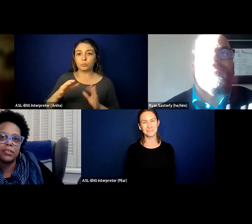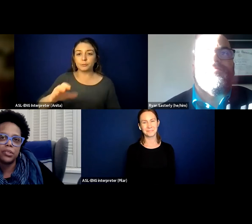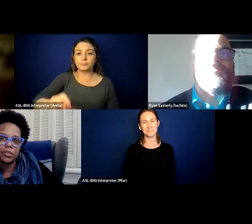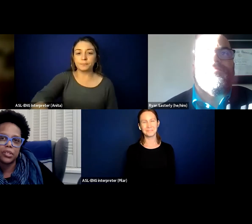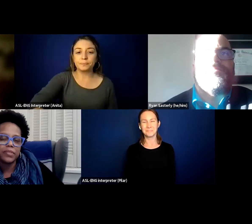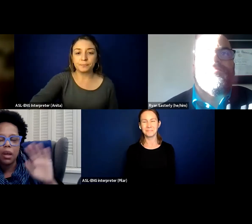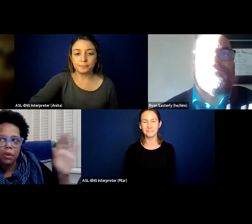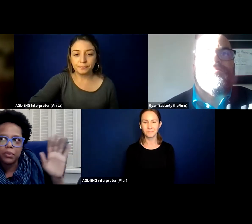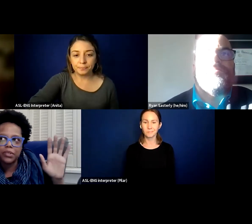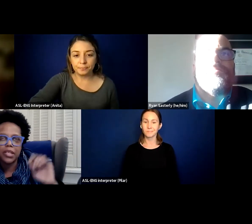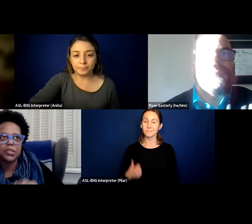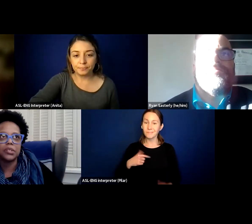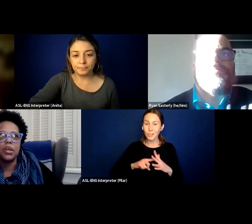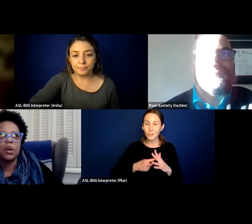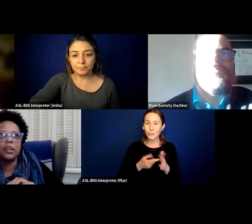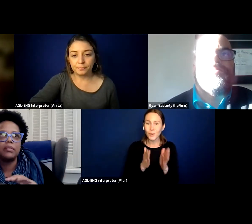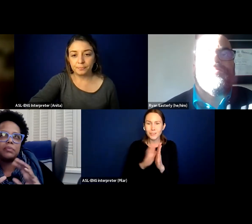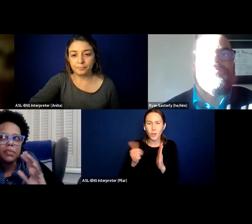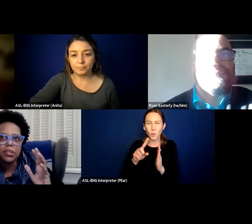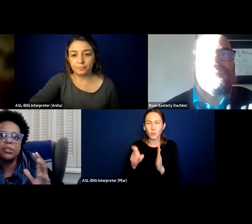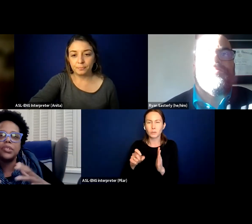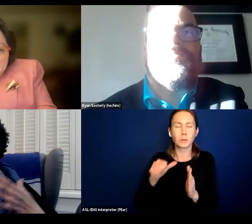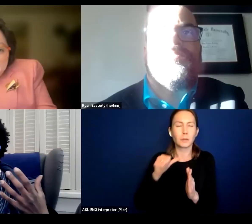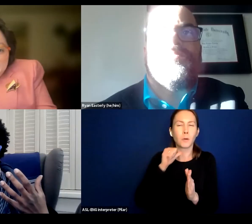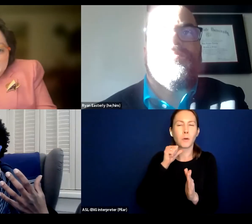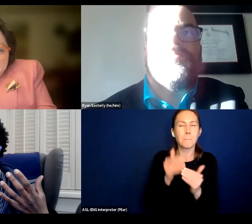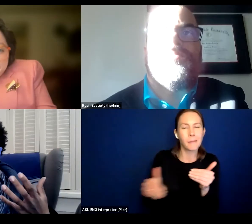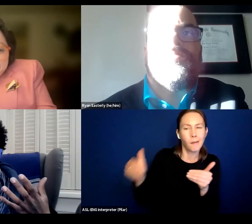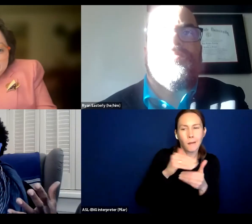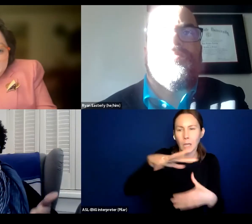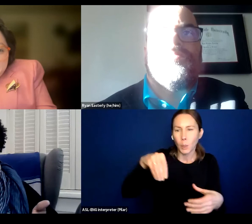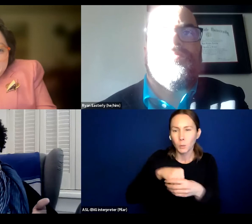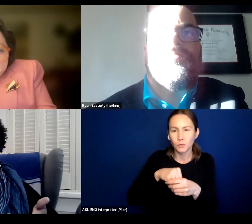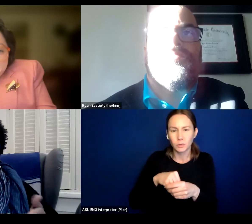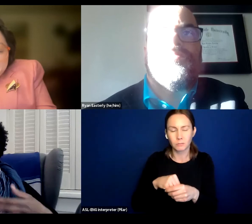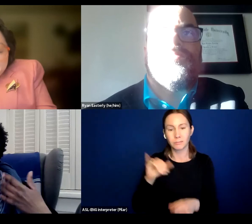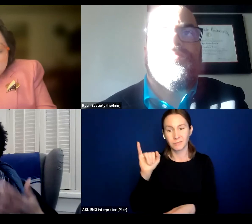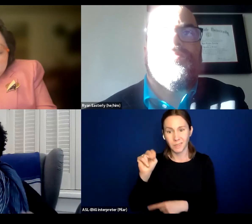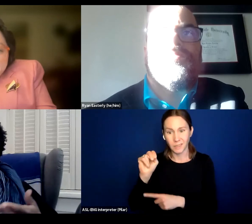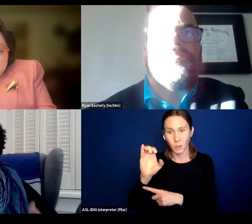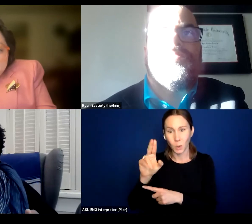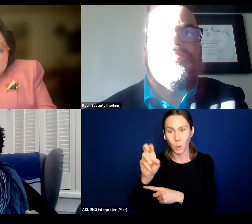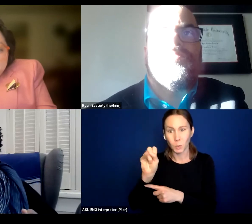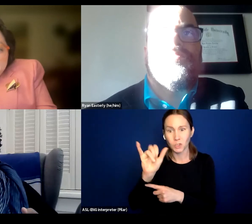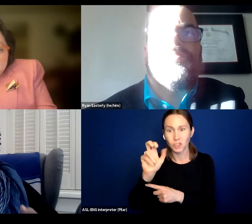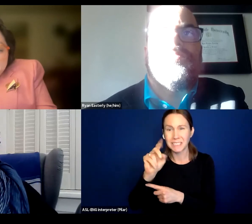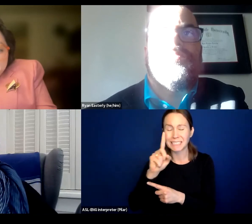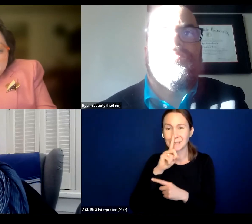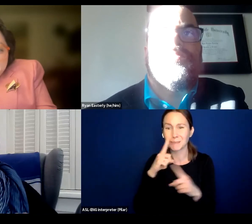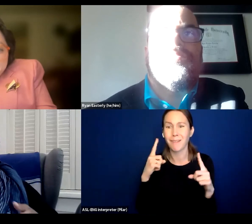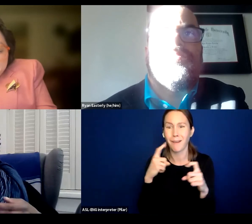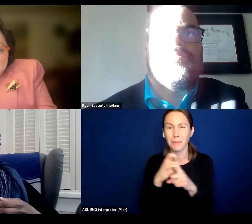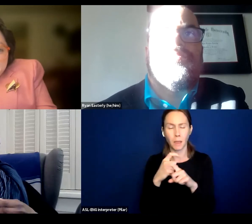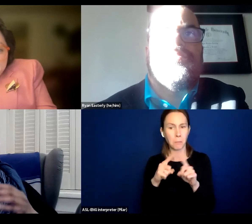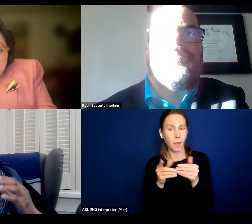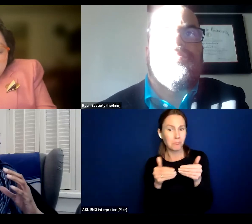beyond inclusion. It's not representation, and inclusion is complicated. What lies beyond